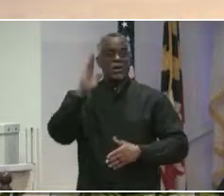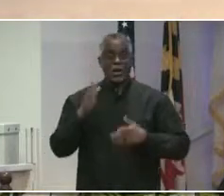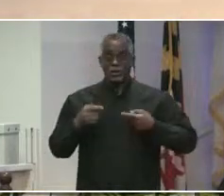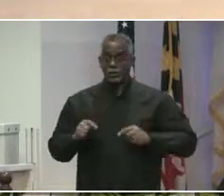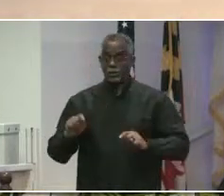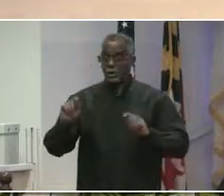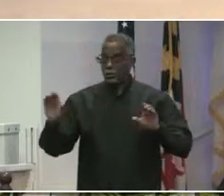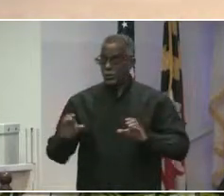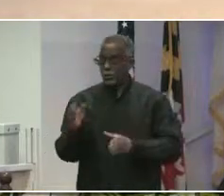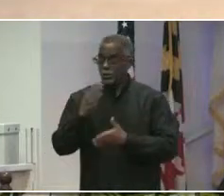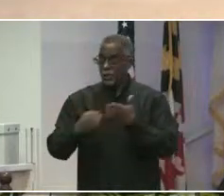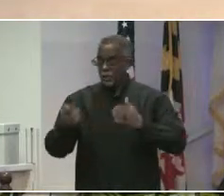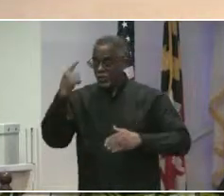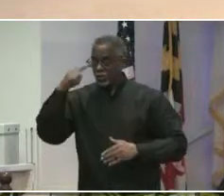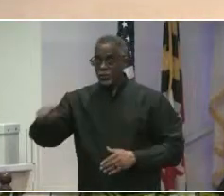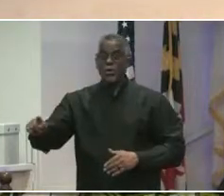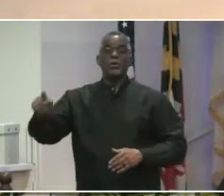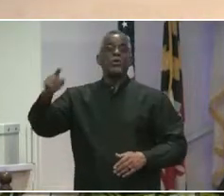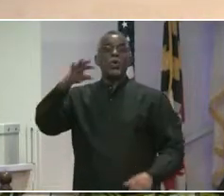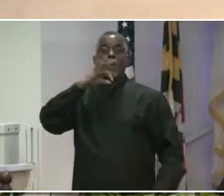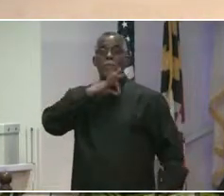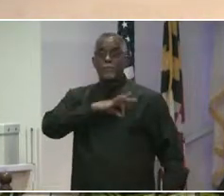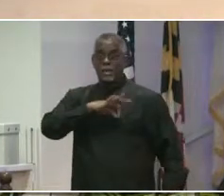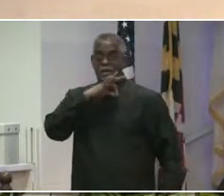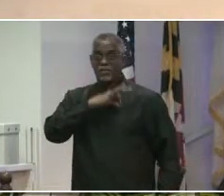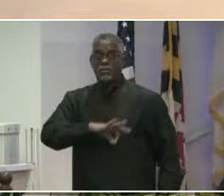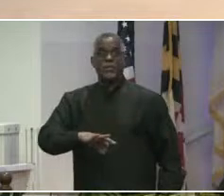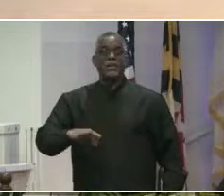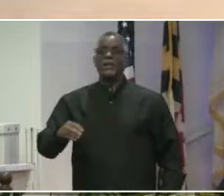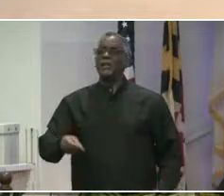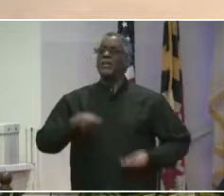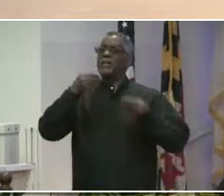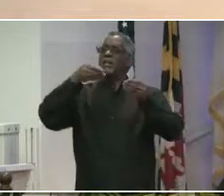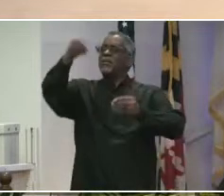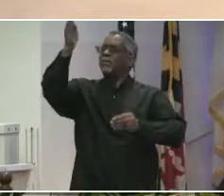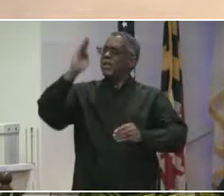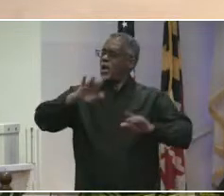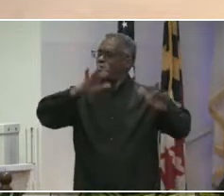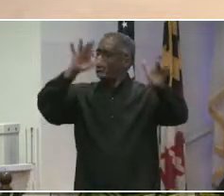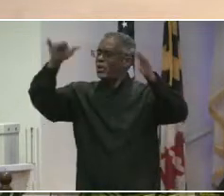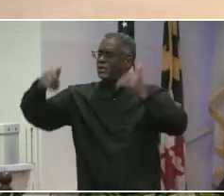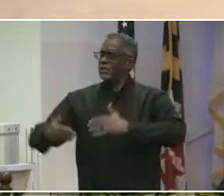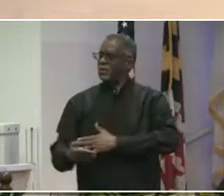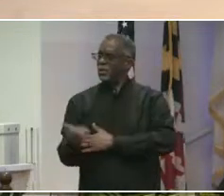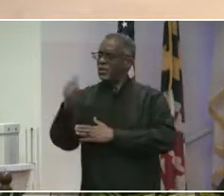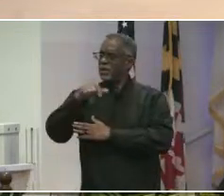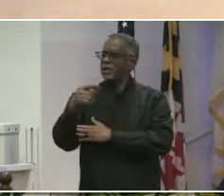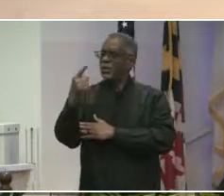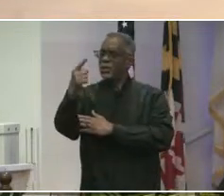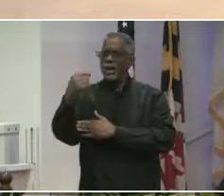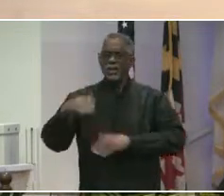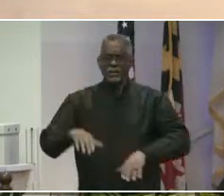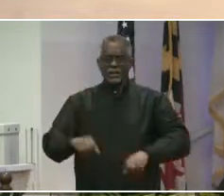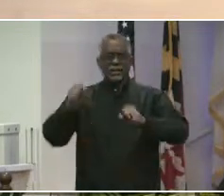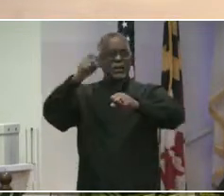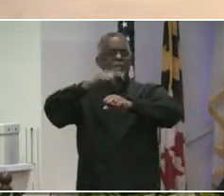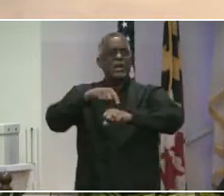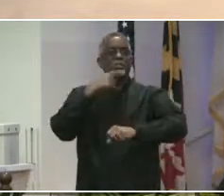family. Anybody giving praise this morning? Anybody want to just take time to say